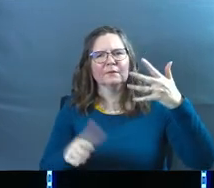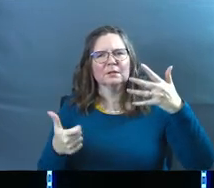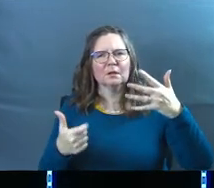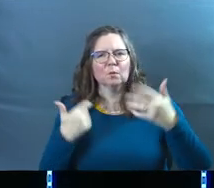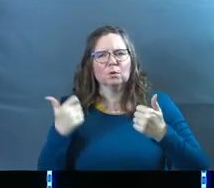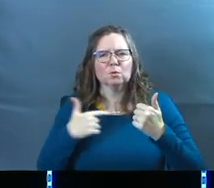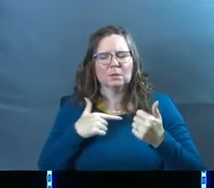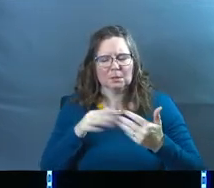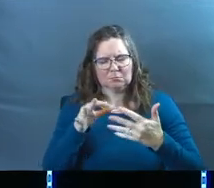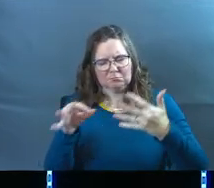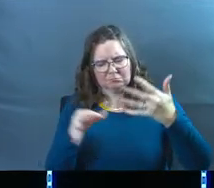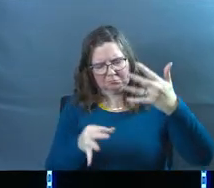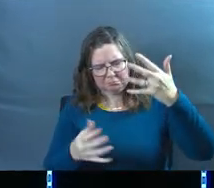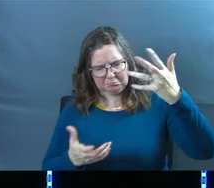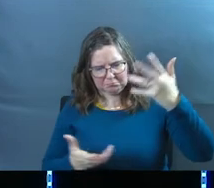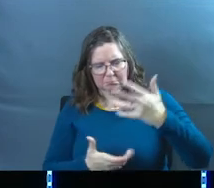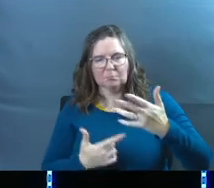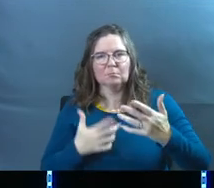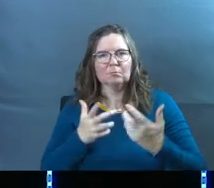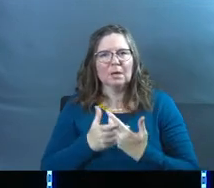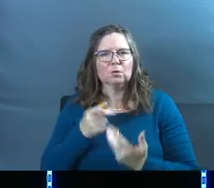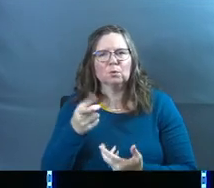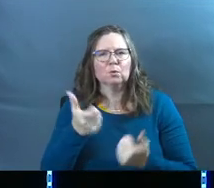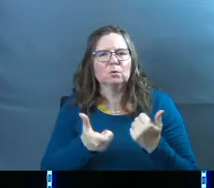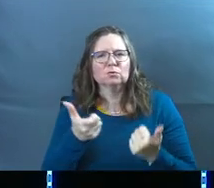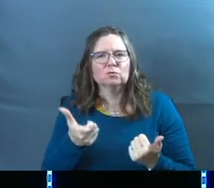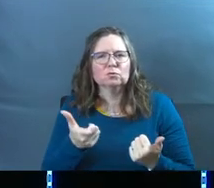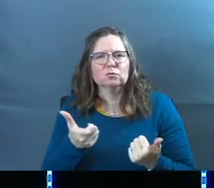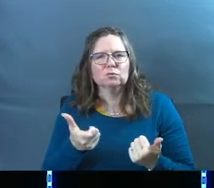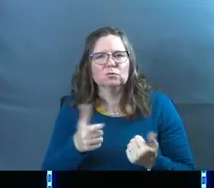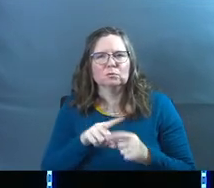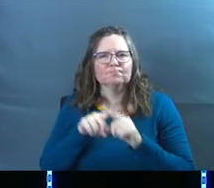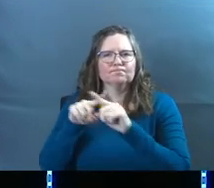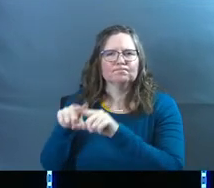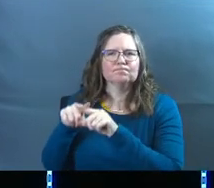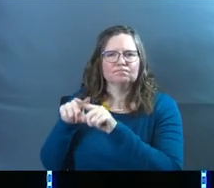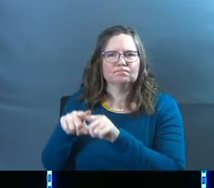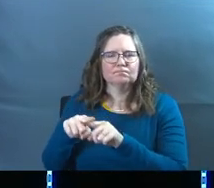What do you need to hold on to right now?